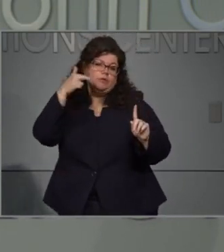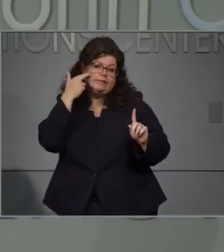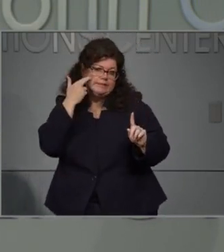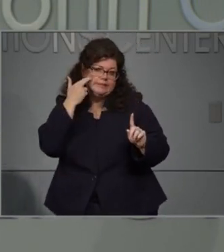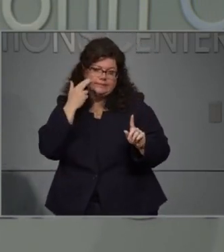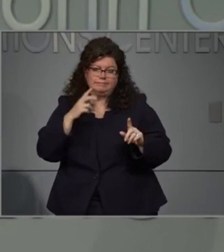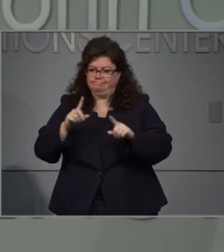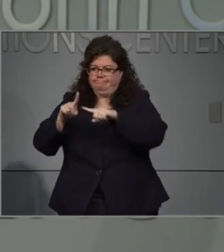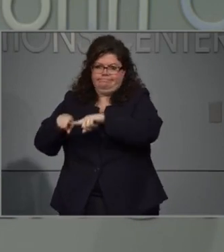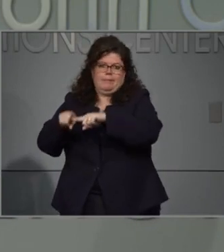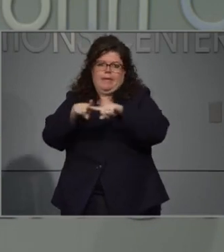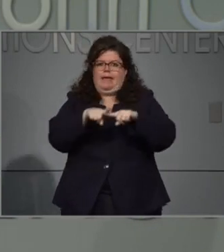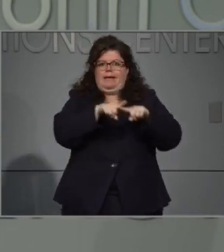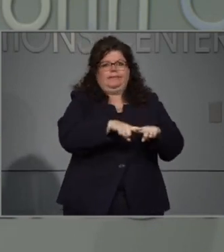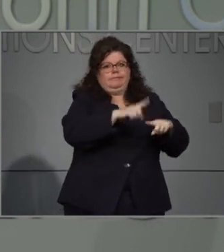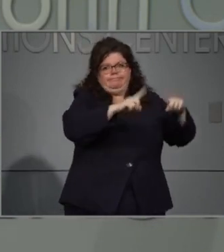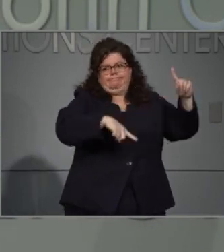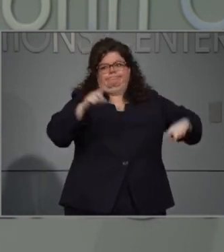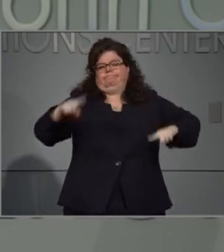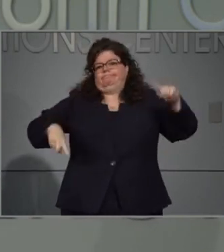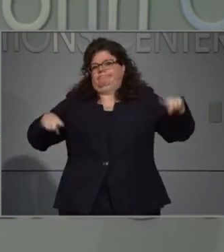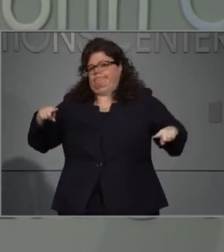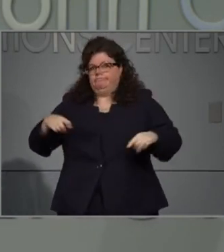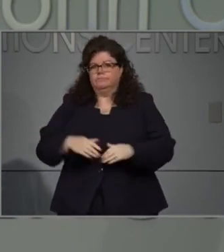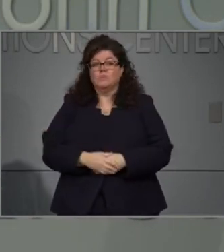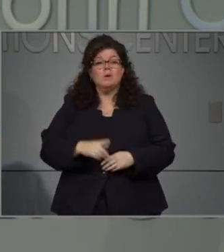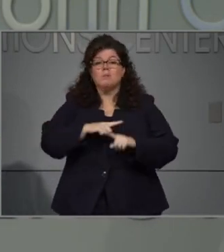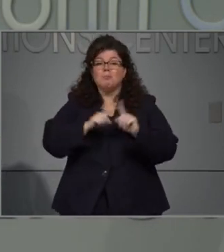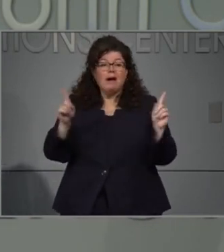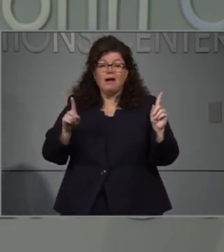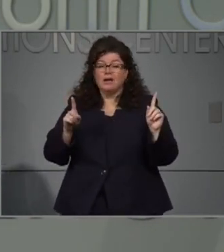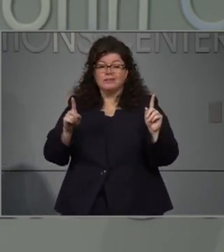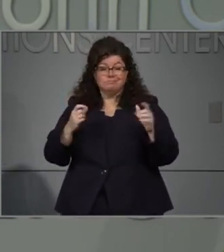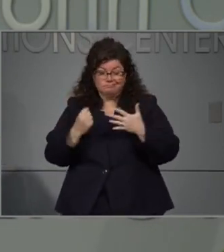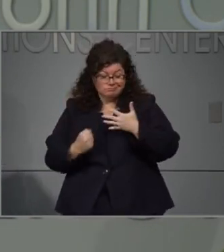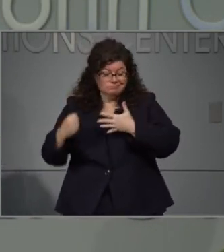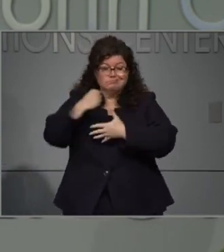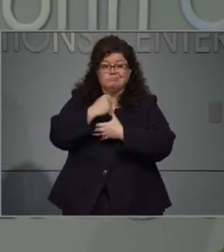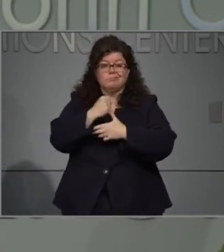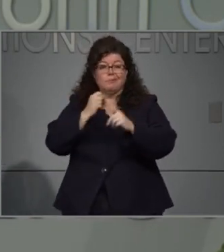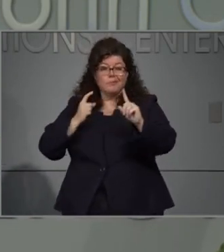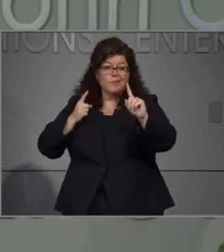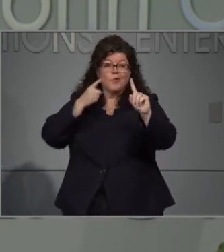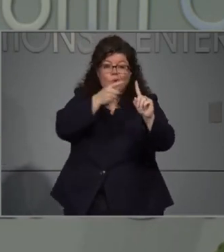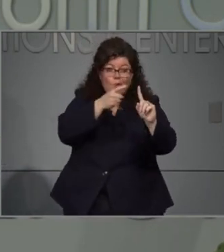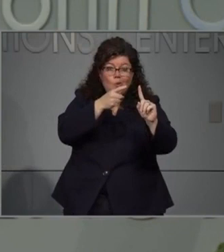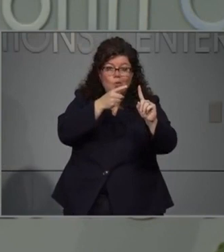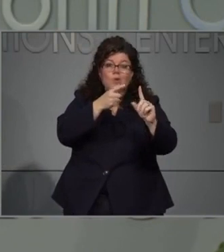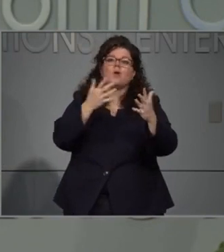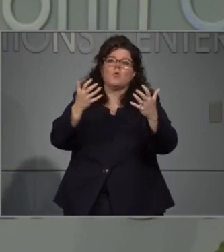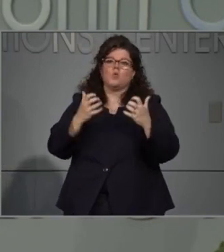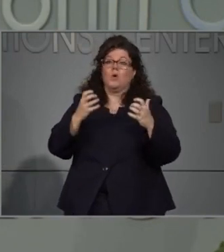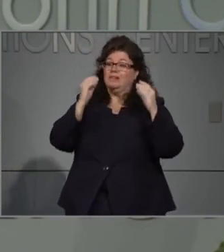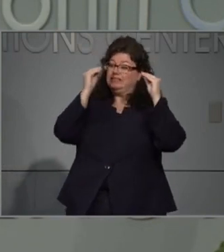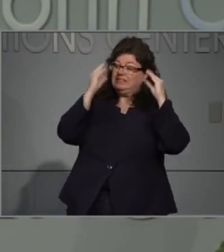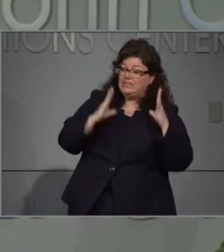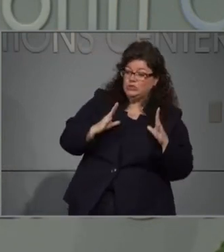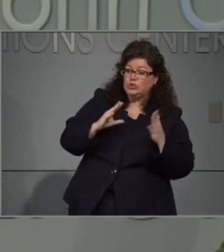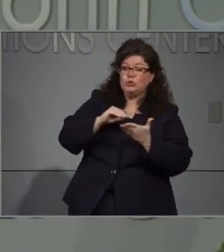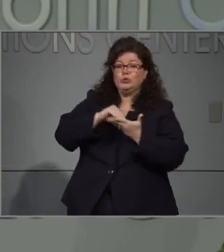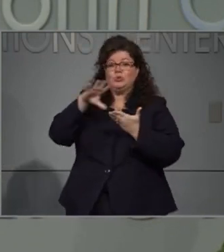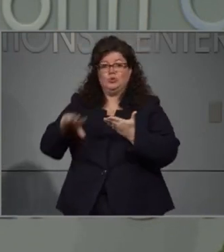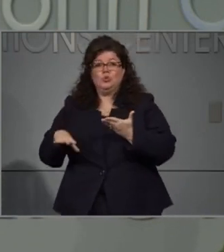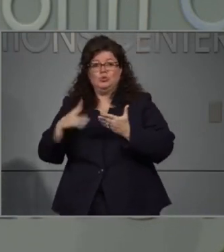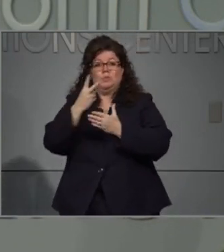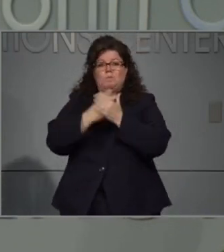hope that folks start with the goal that I think everyone shares, which is how do we get students and teachers in optimal learning